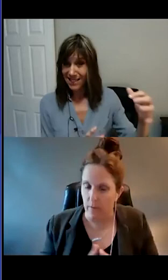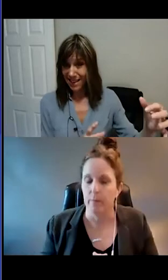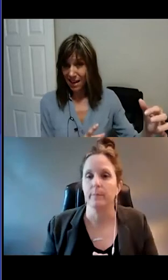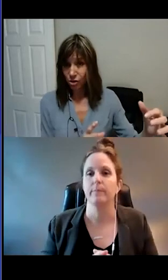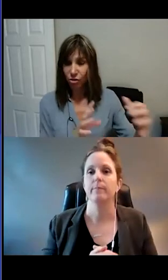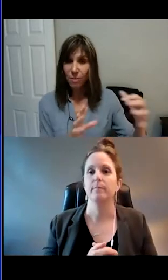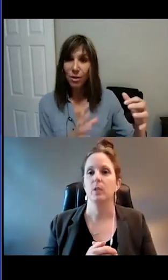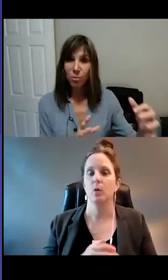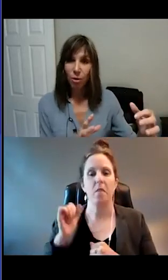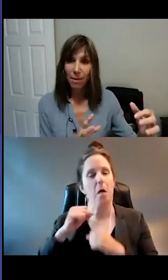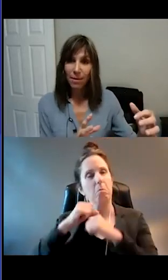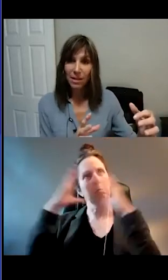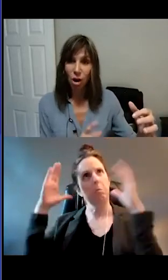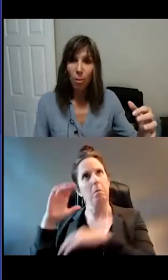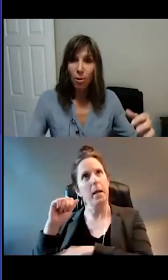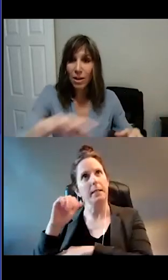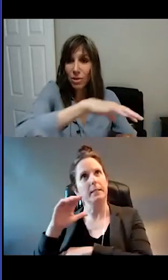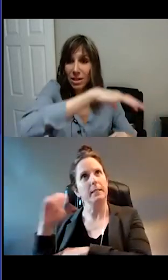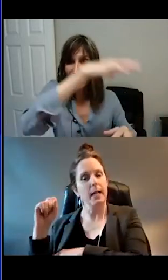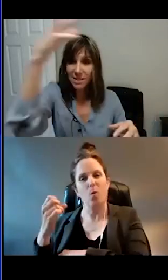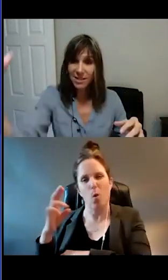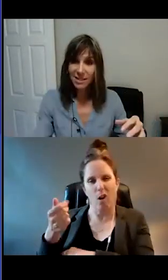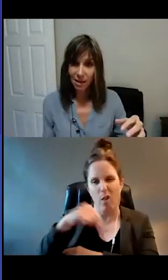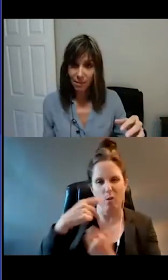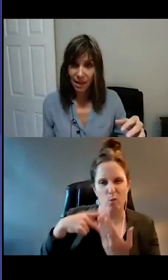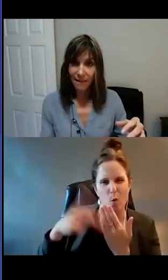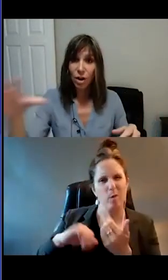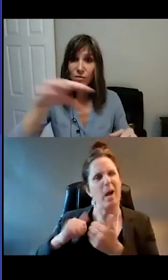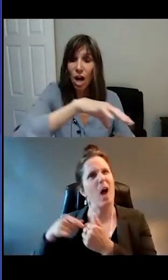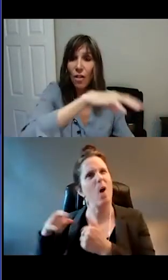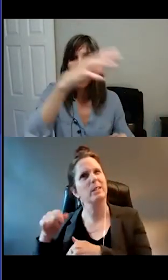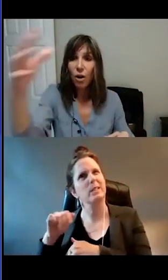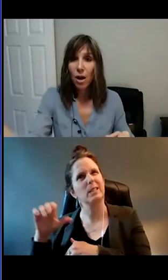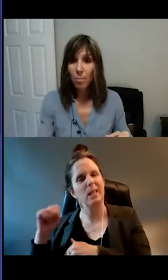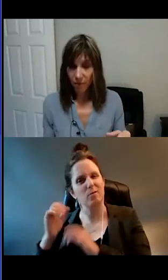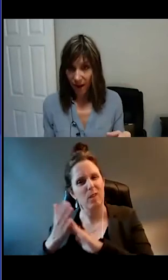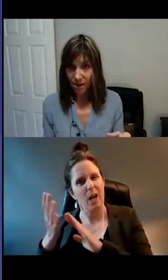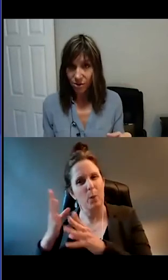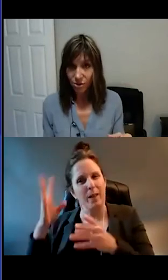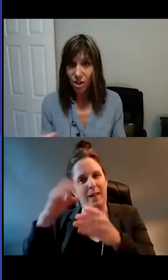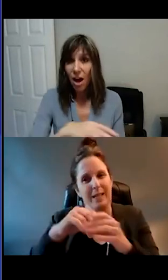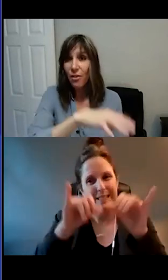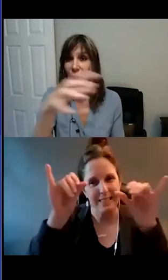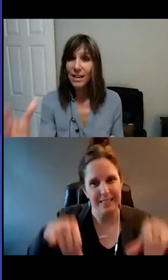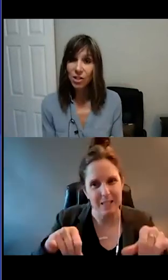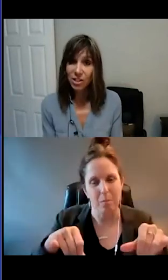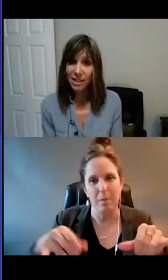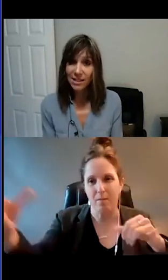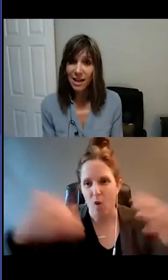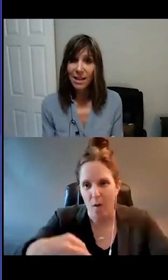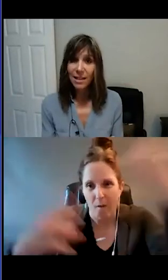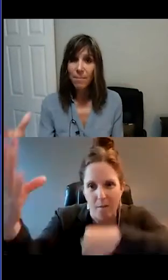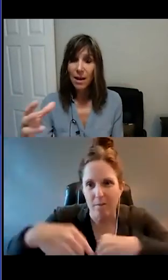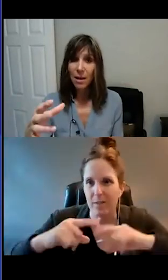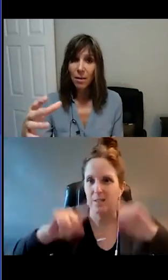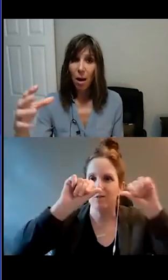how ACCS or some other program is operating within the system that involves other providers, other